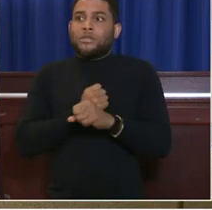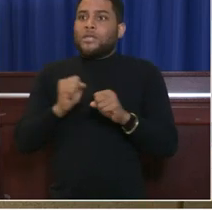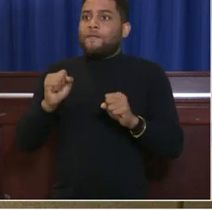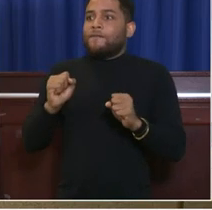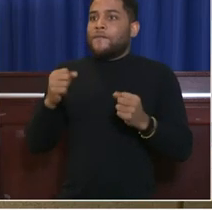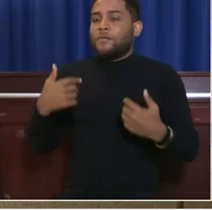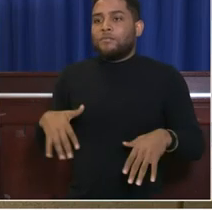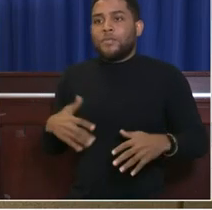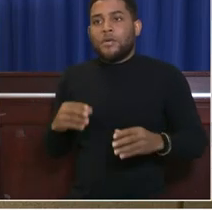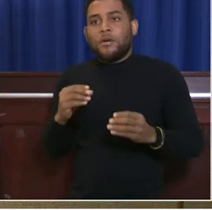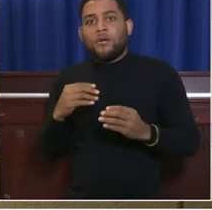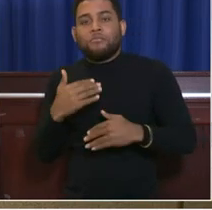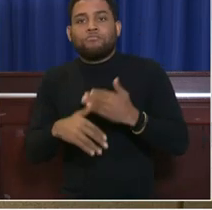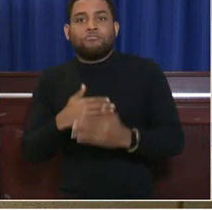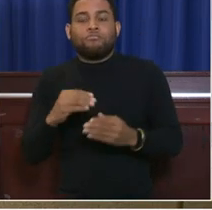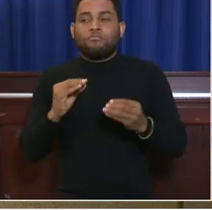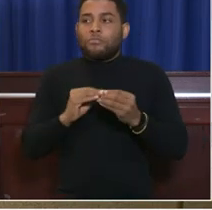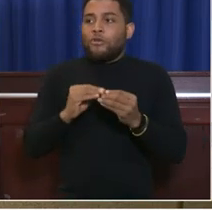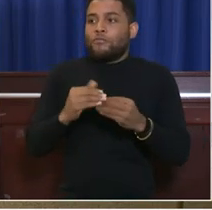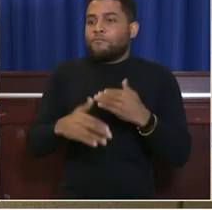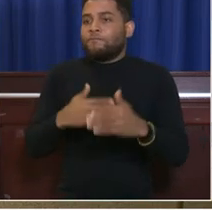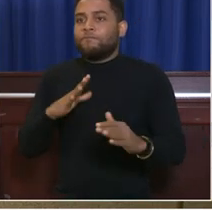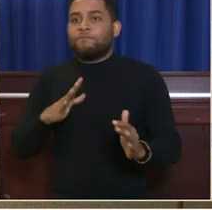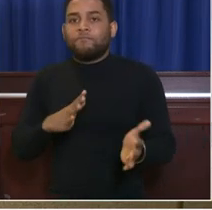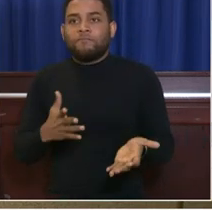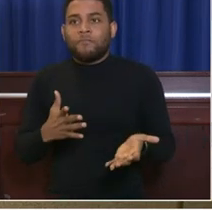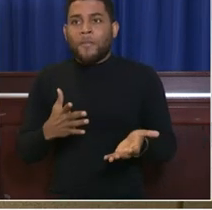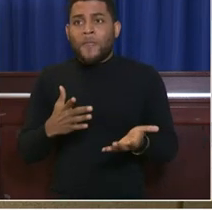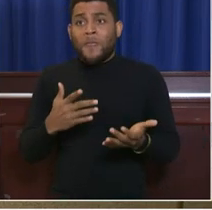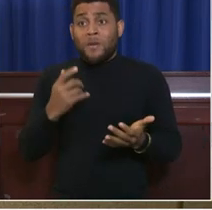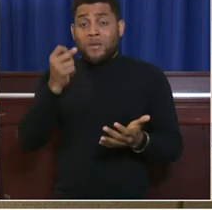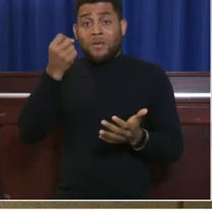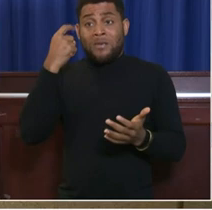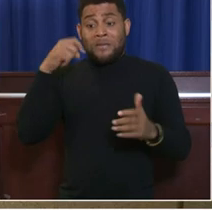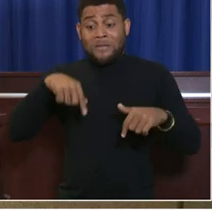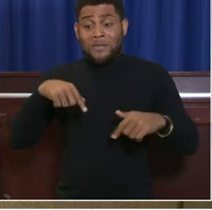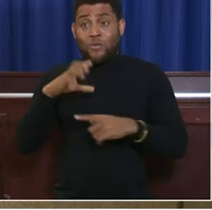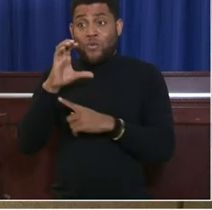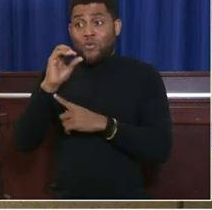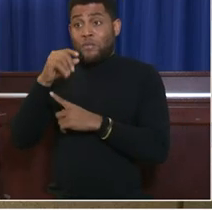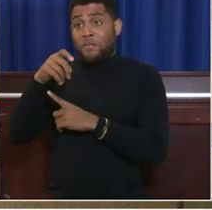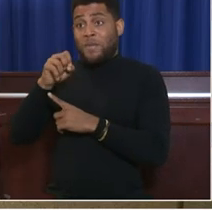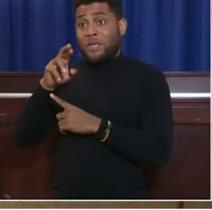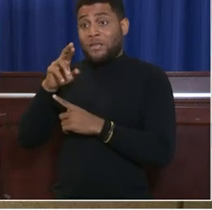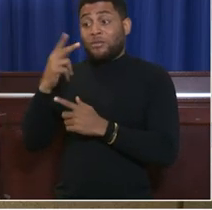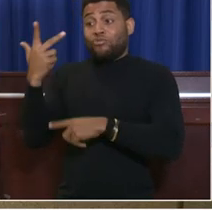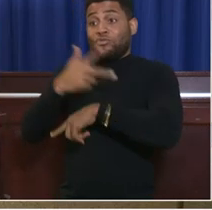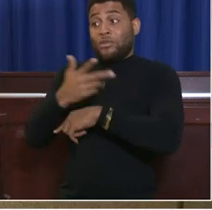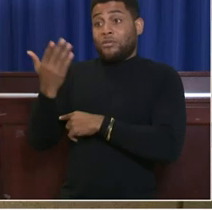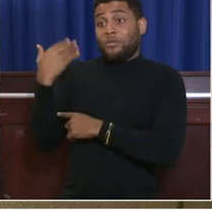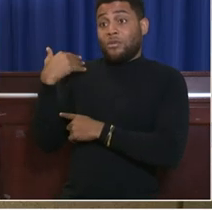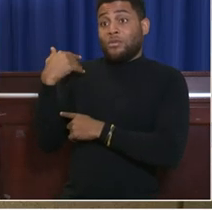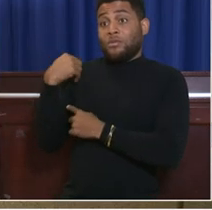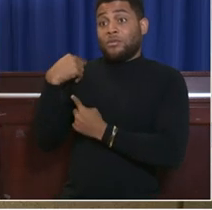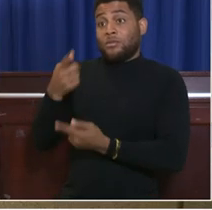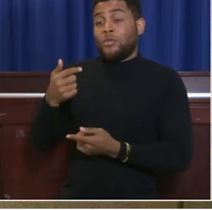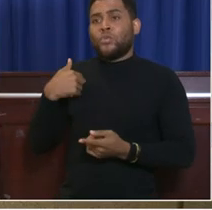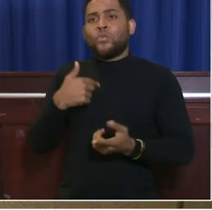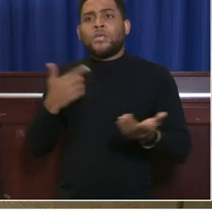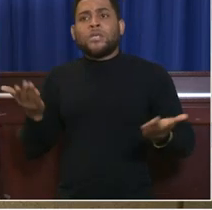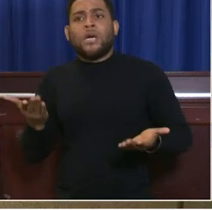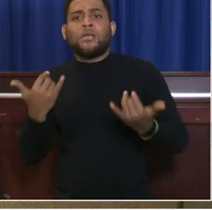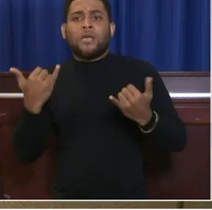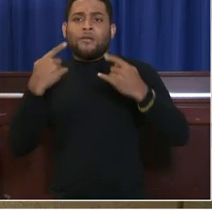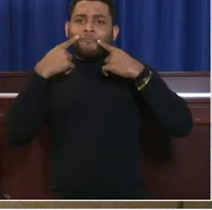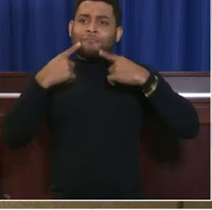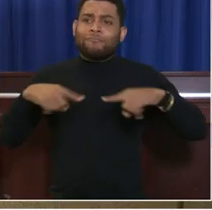they happen. This operation has been going on for 3 days. We're here today to report it, but there's always this